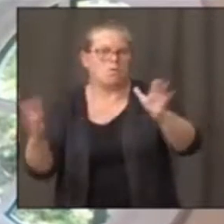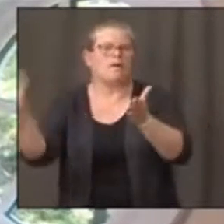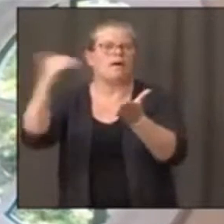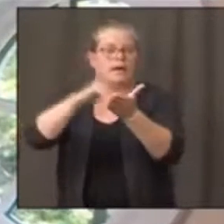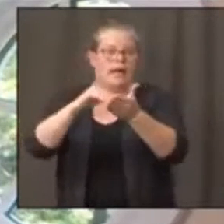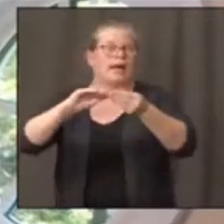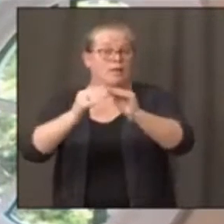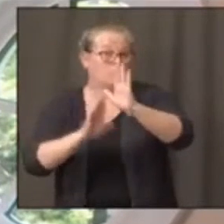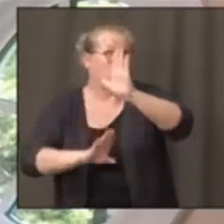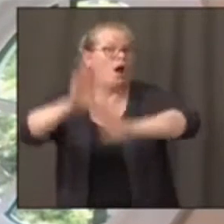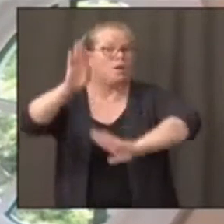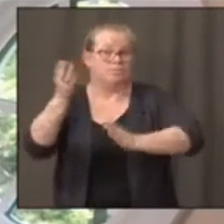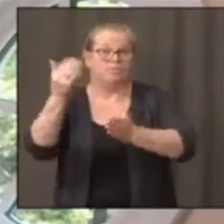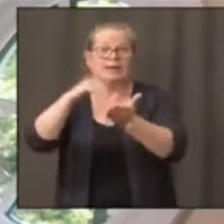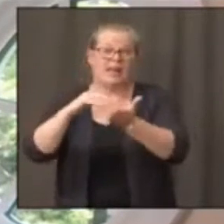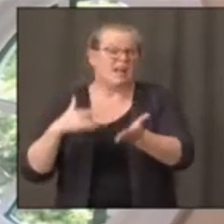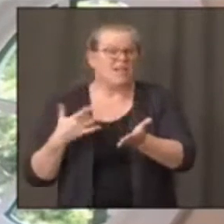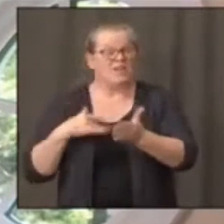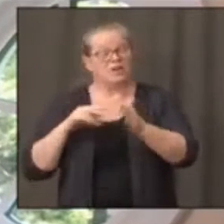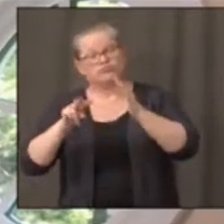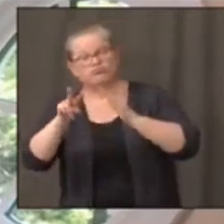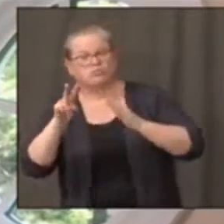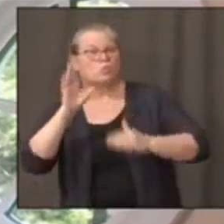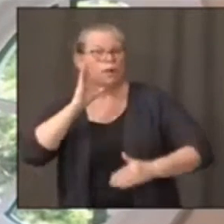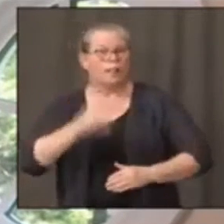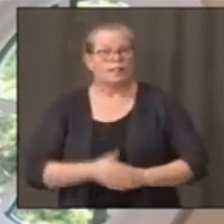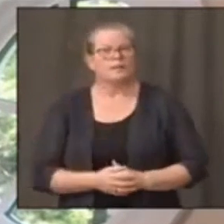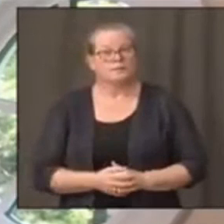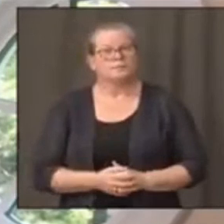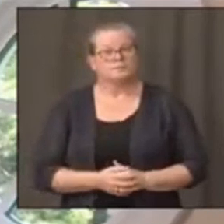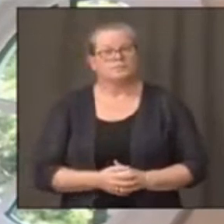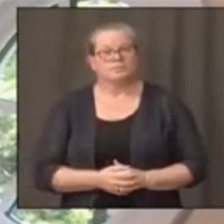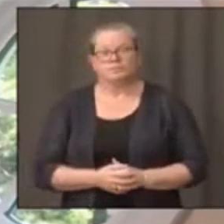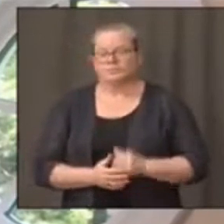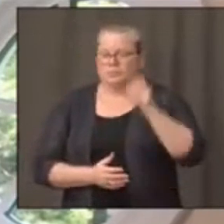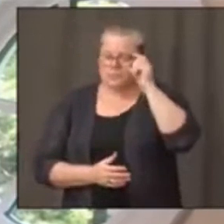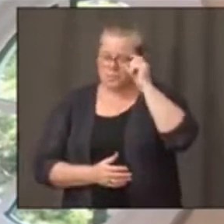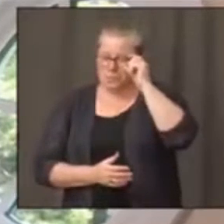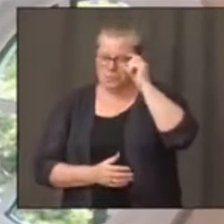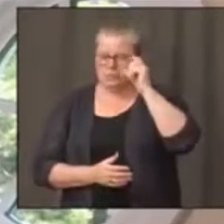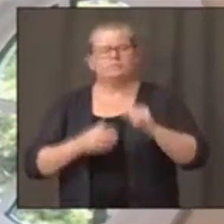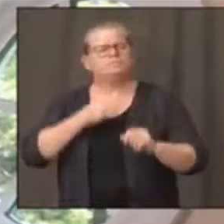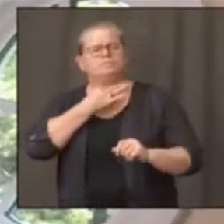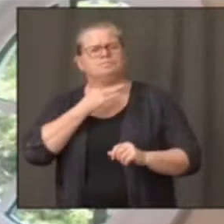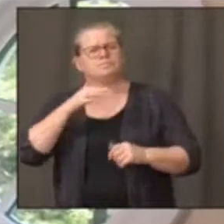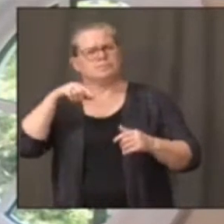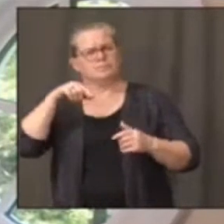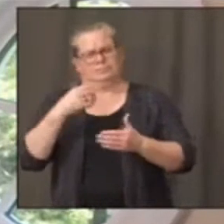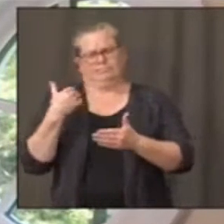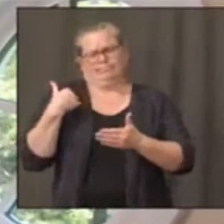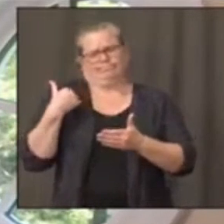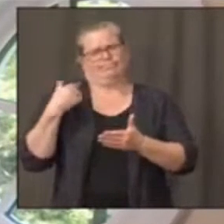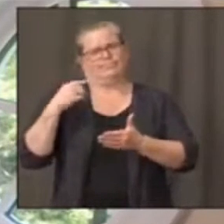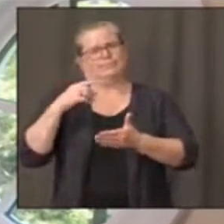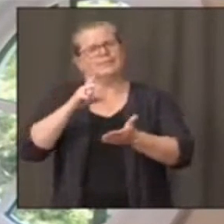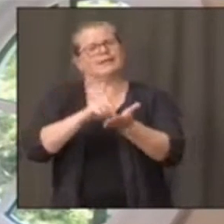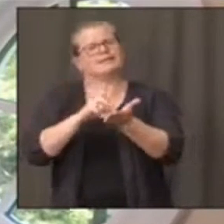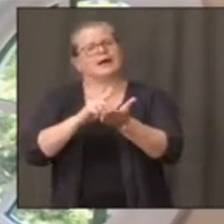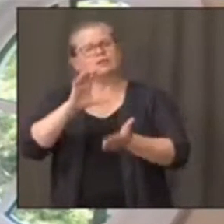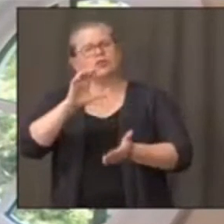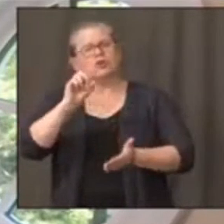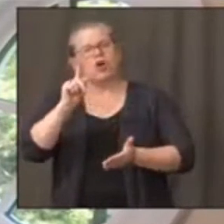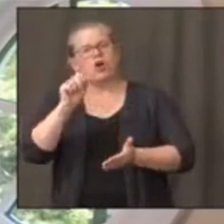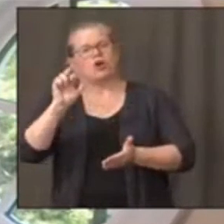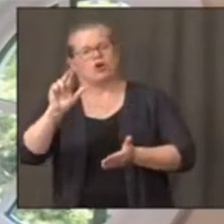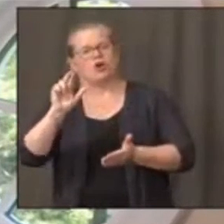And we heard from Dr. Carter, the state epidemiologist, earlier this week that this isn't shaping up as something that is going to happen